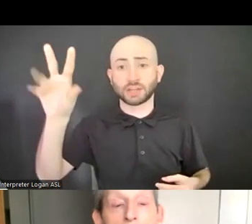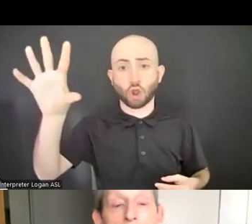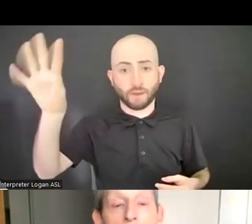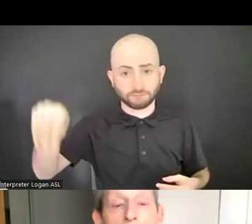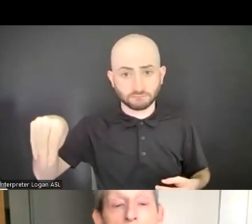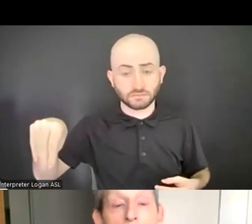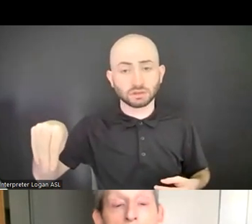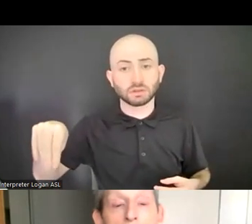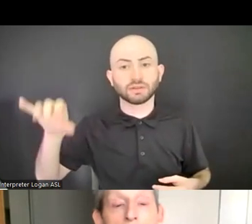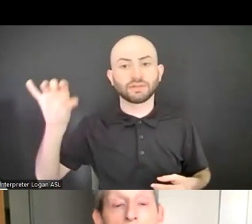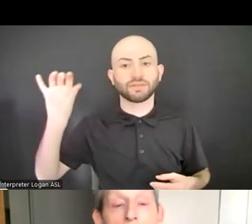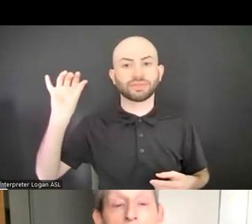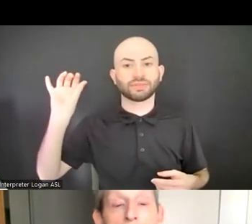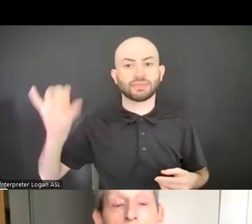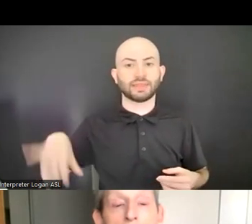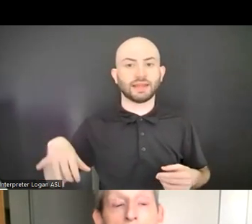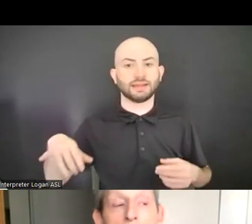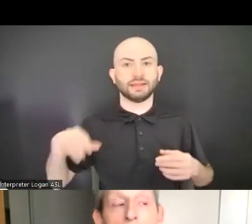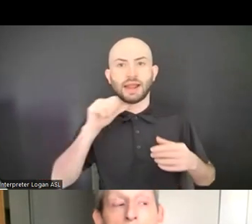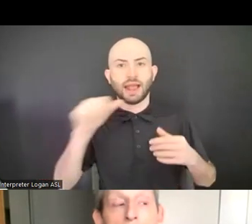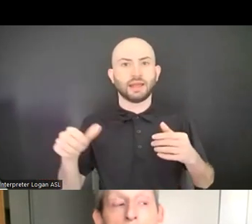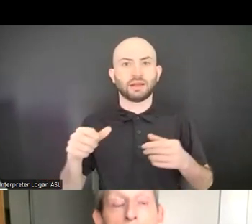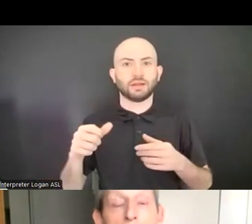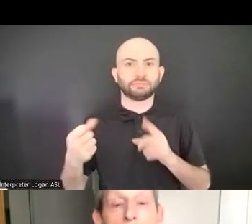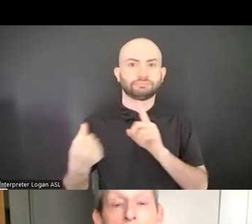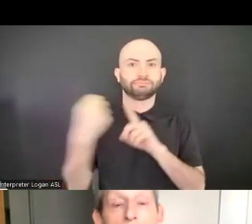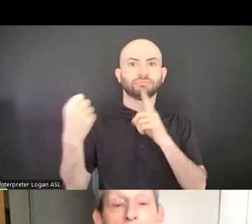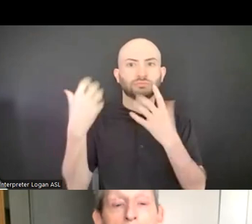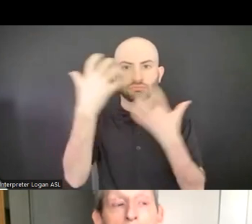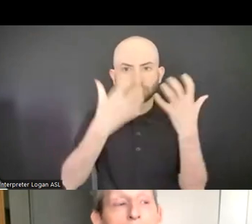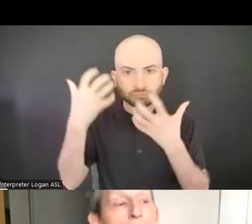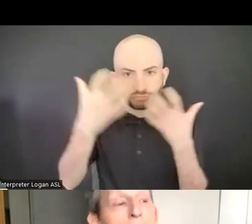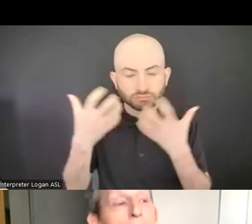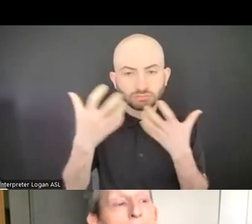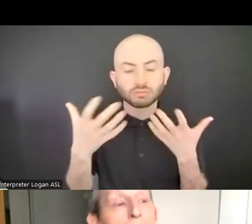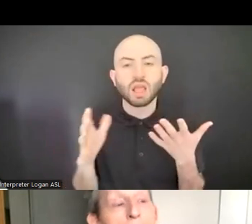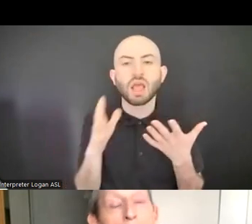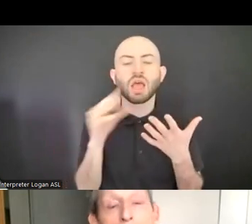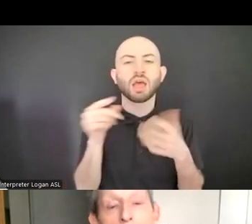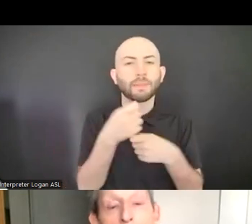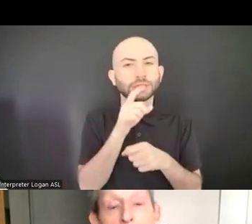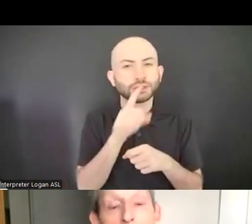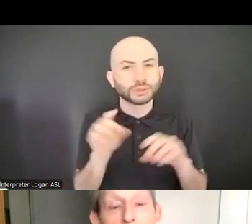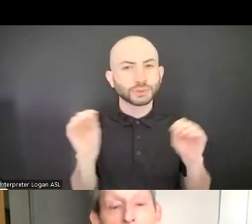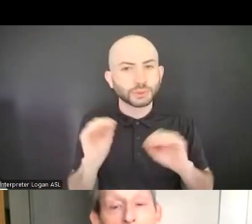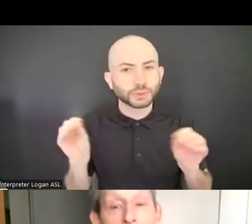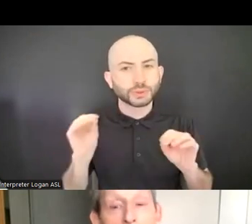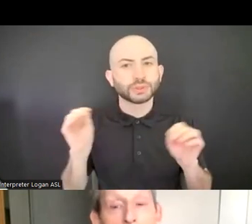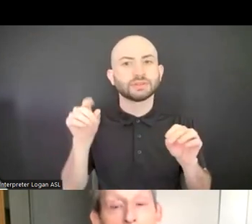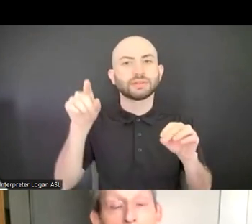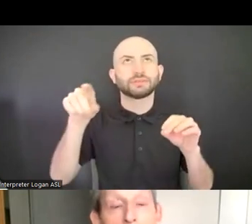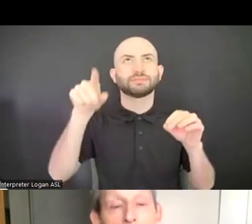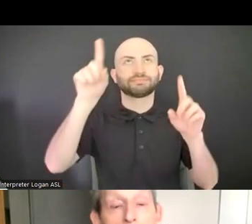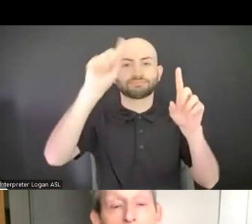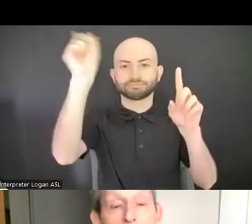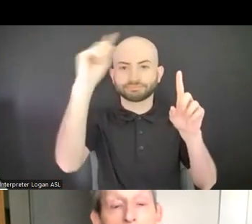screen doesn't start any dizziness for me um and making sure there's no ceiling fans moving for the